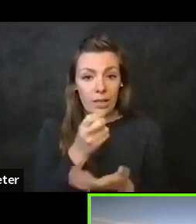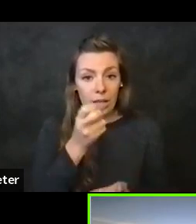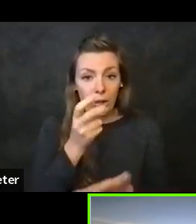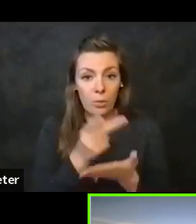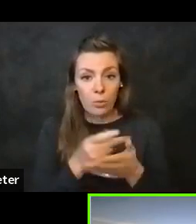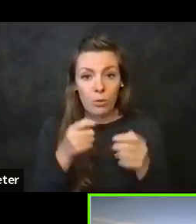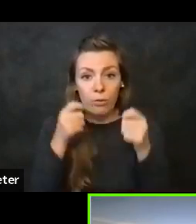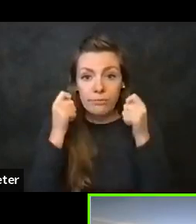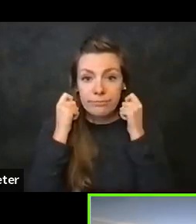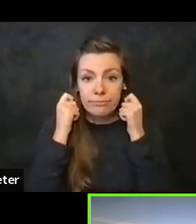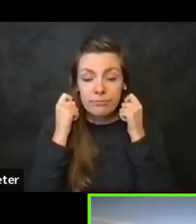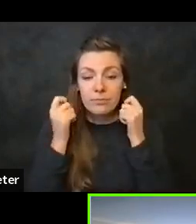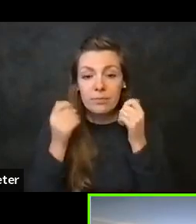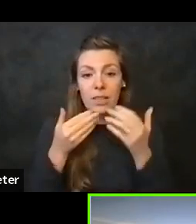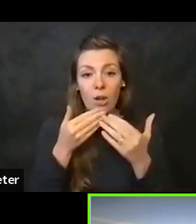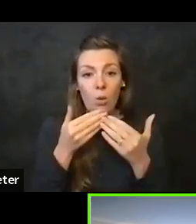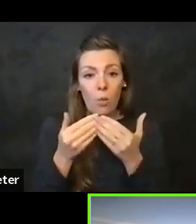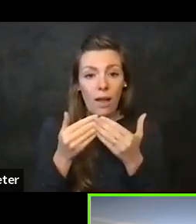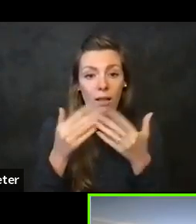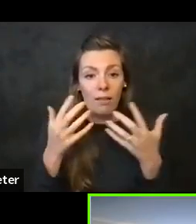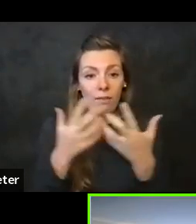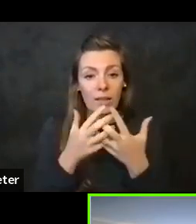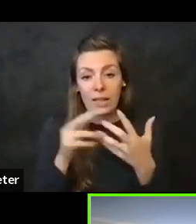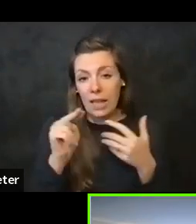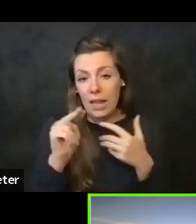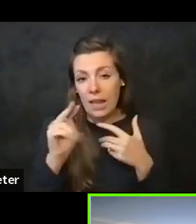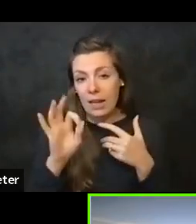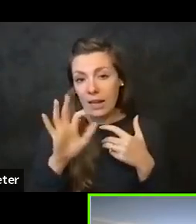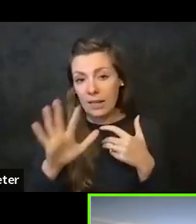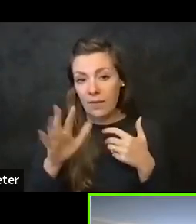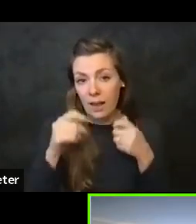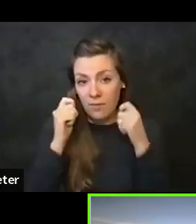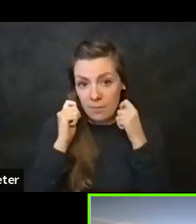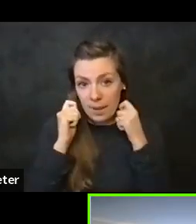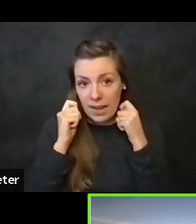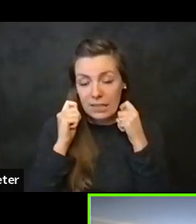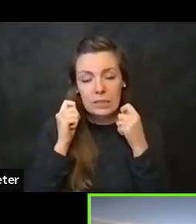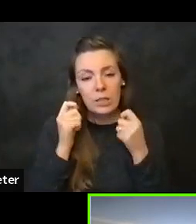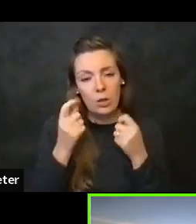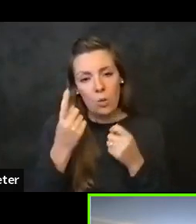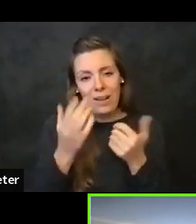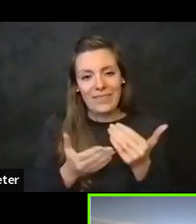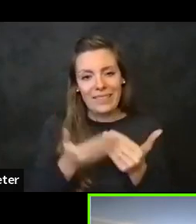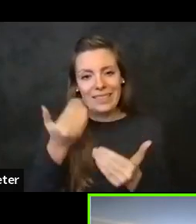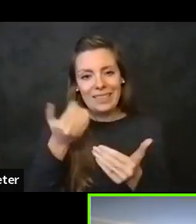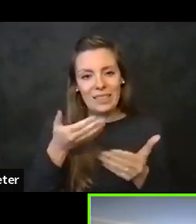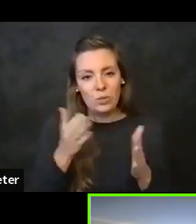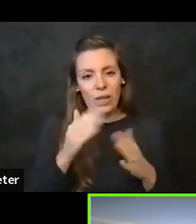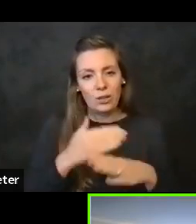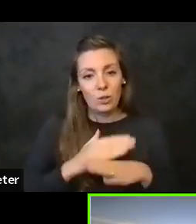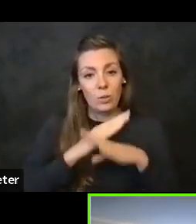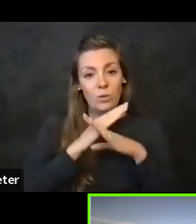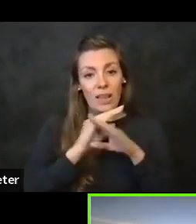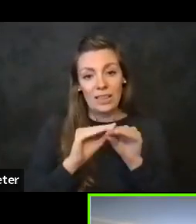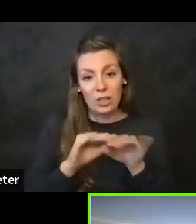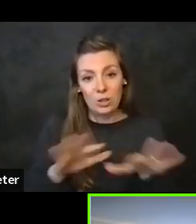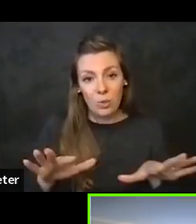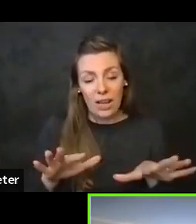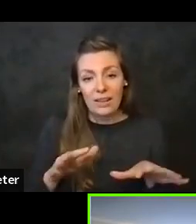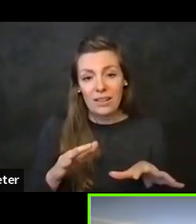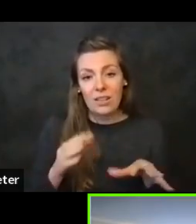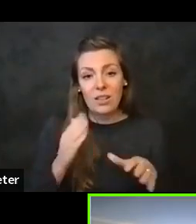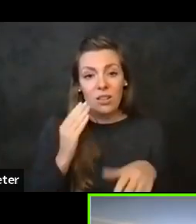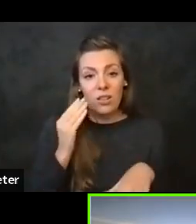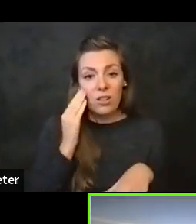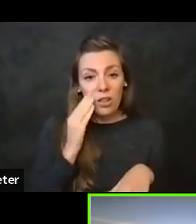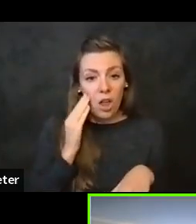a well-fitting surgical or N95 mask remains one of the easiest ways to prevent the spread of the virus. Cloth masks are not